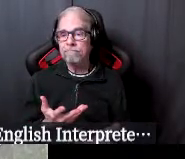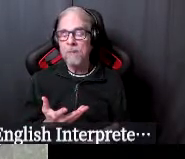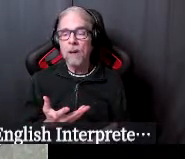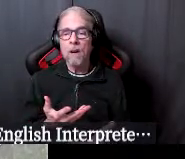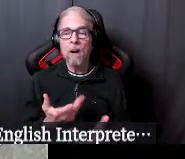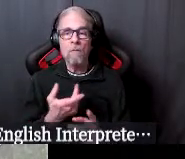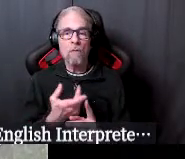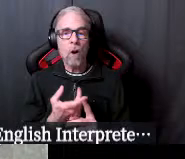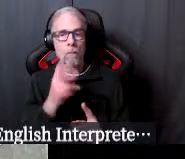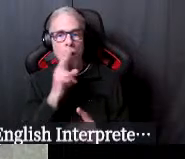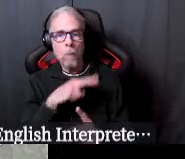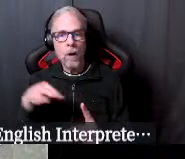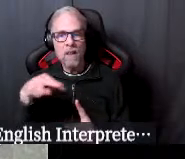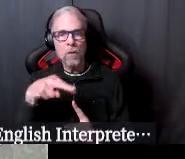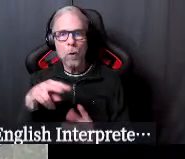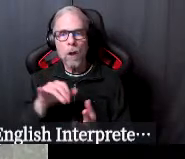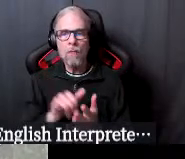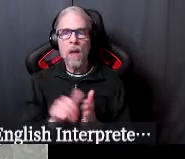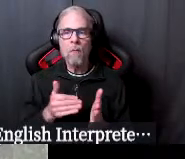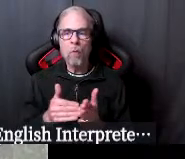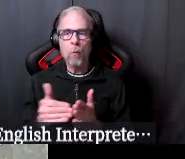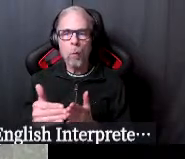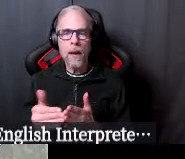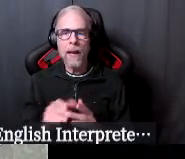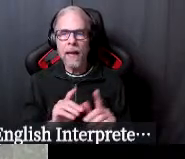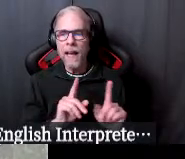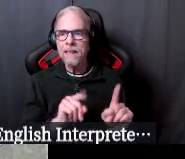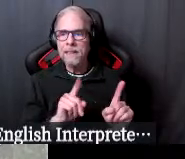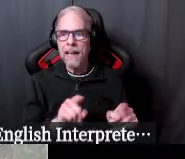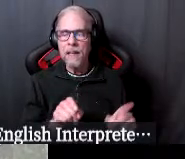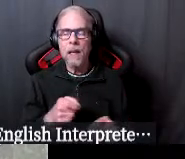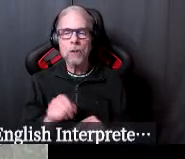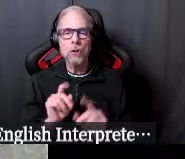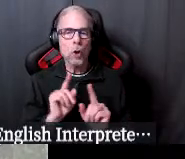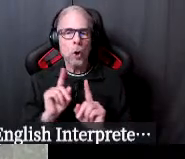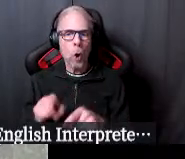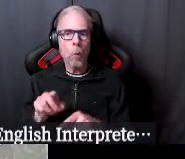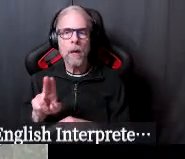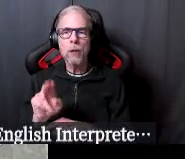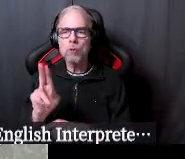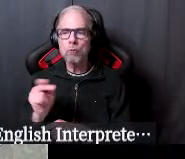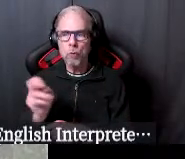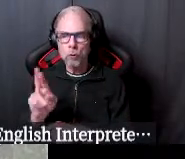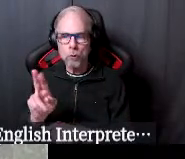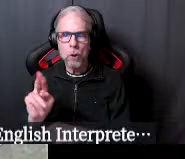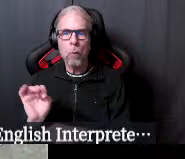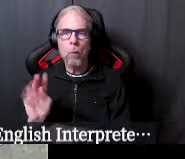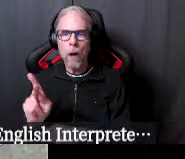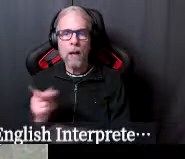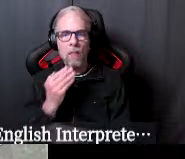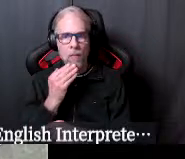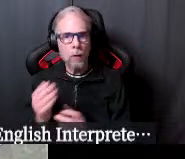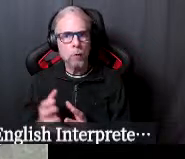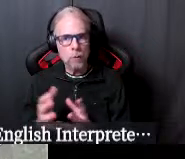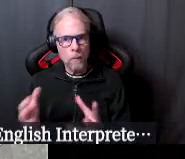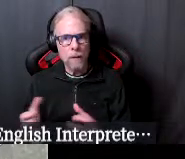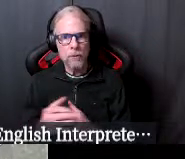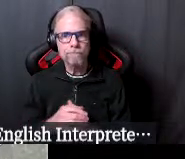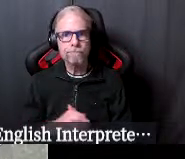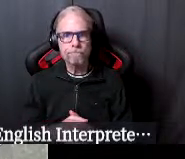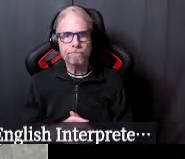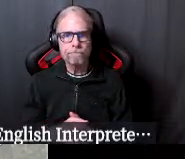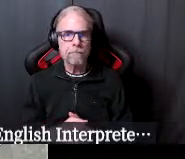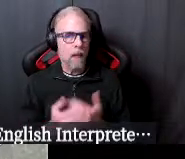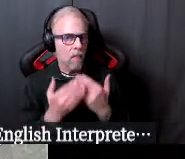standpoint of frequent attendees of Rooster Rock. Thank you so much. Thank